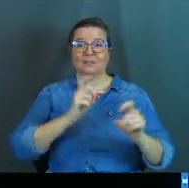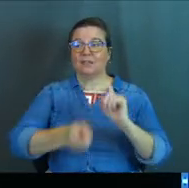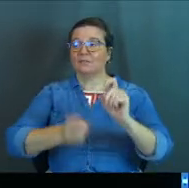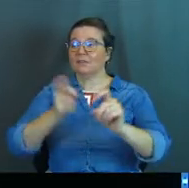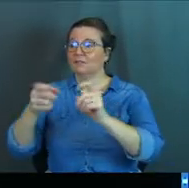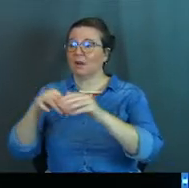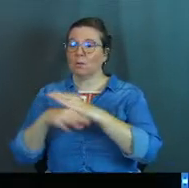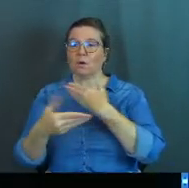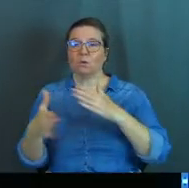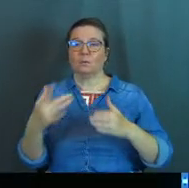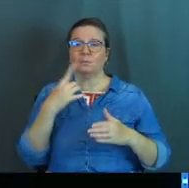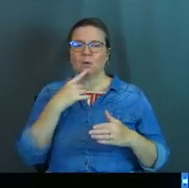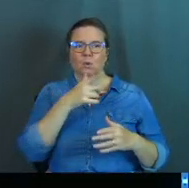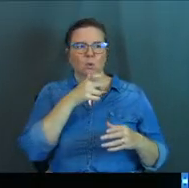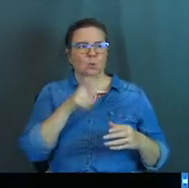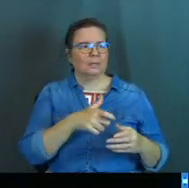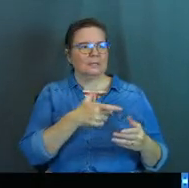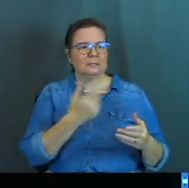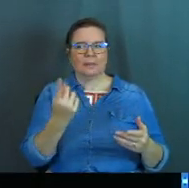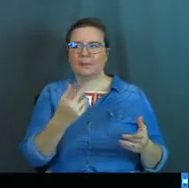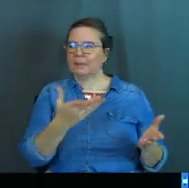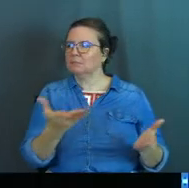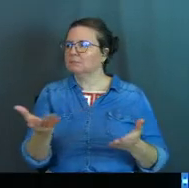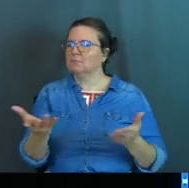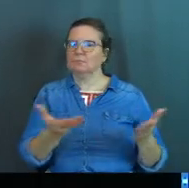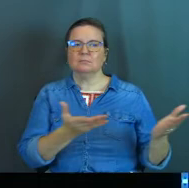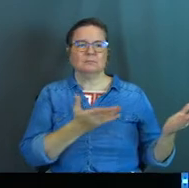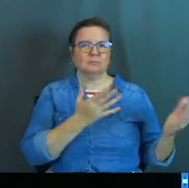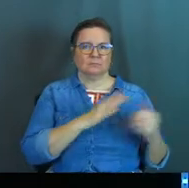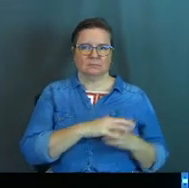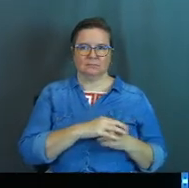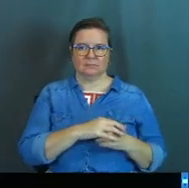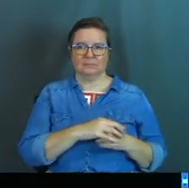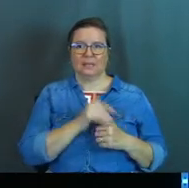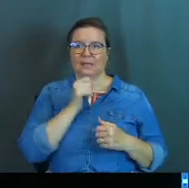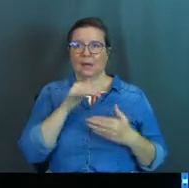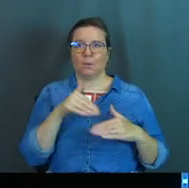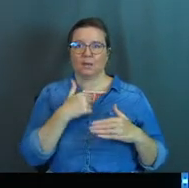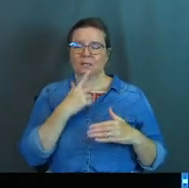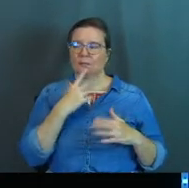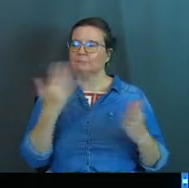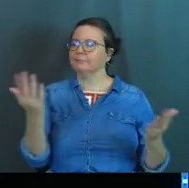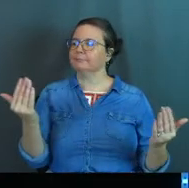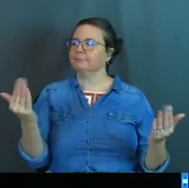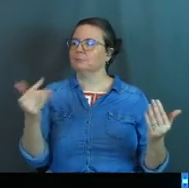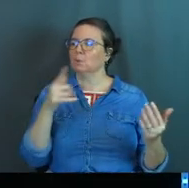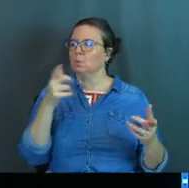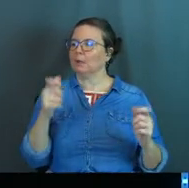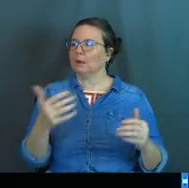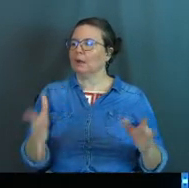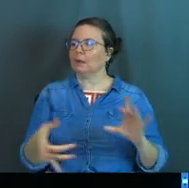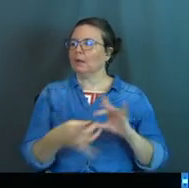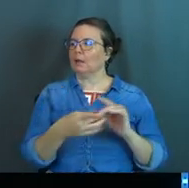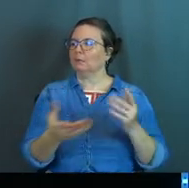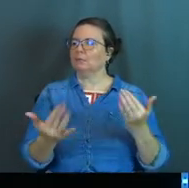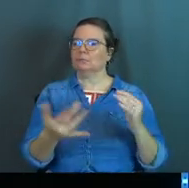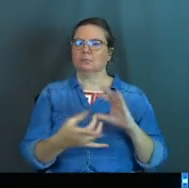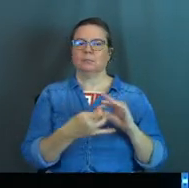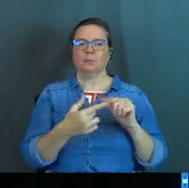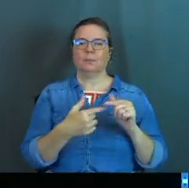people. I'm walking into a room and saying, who needs something? Not walking into the room and saying, who can I connect